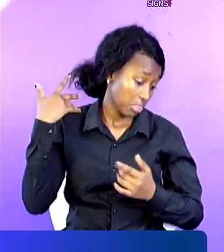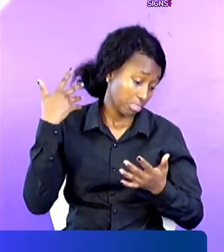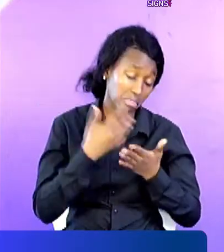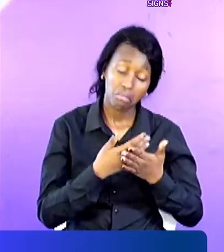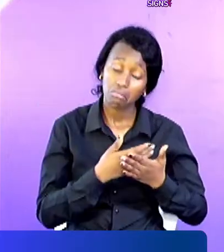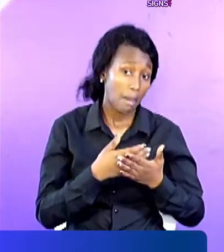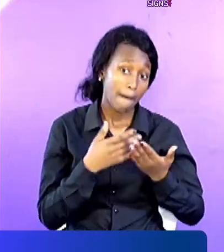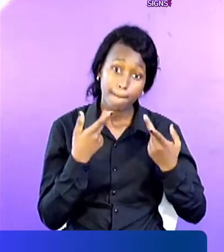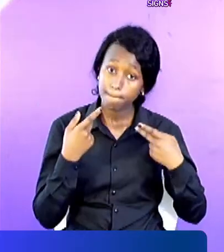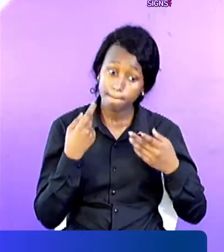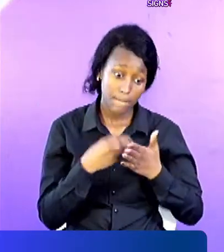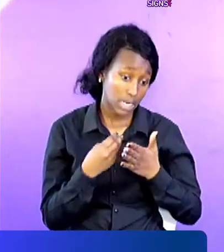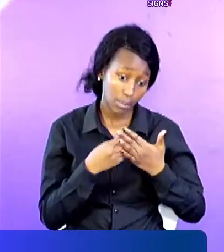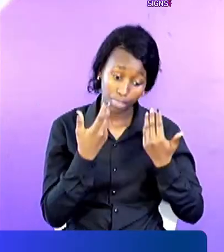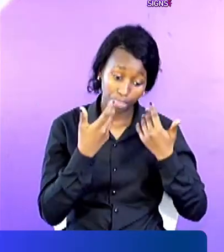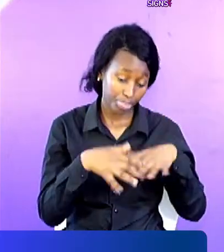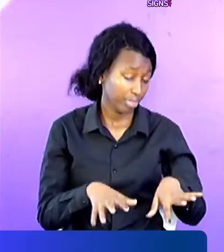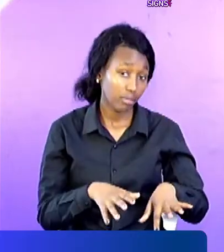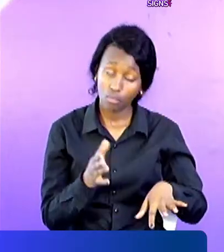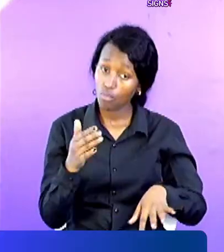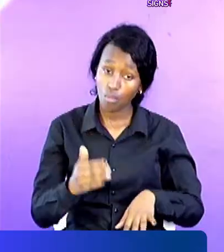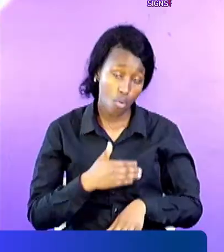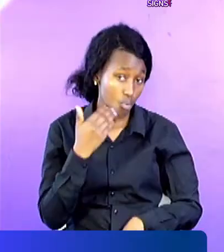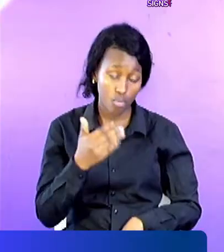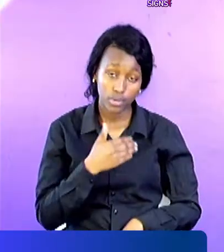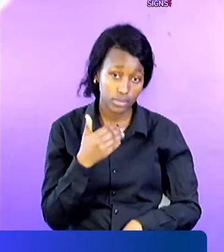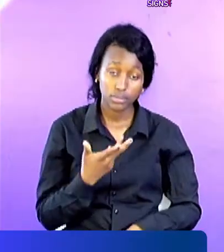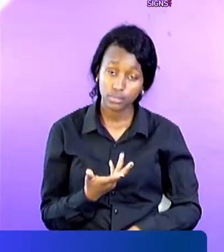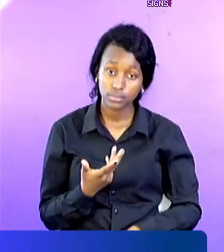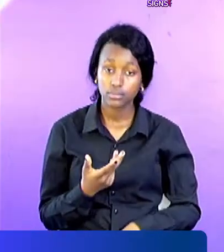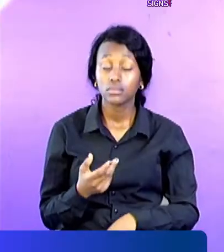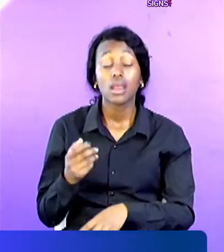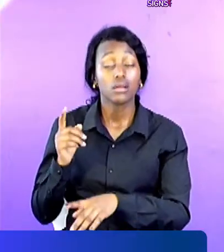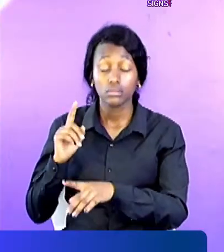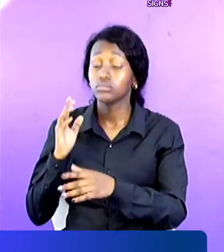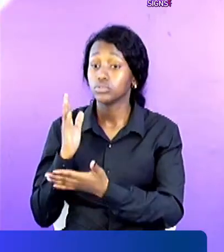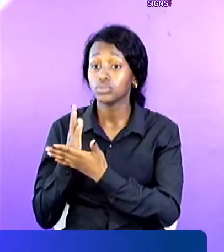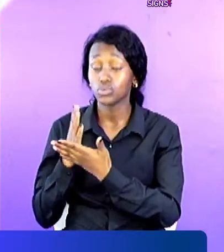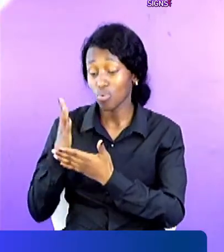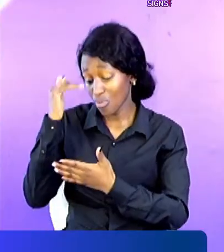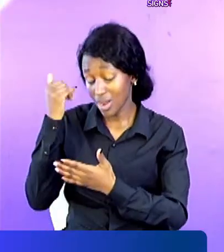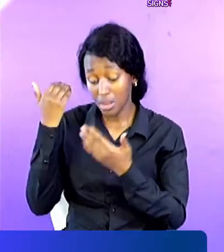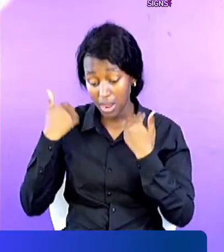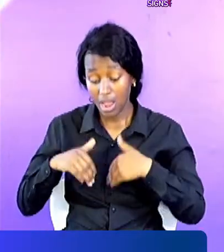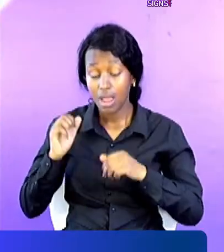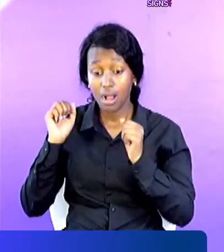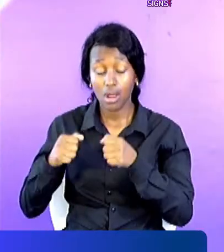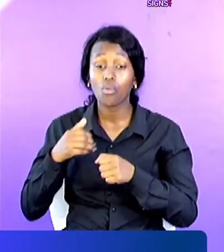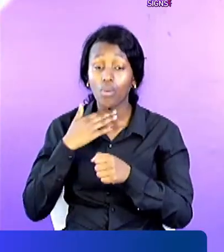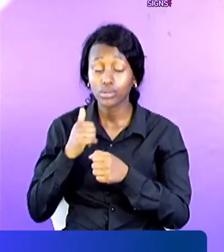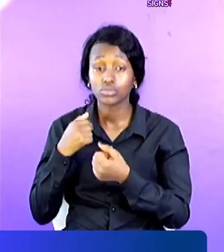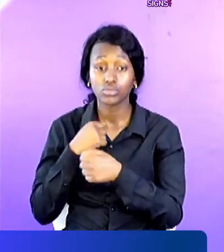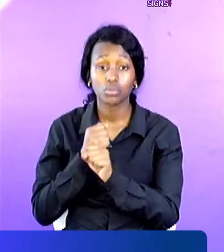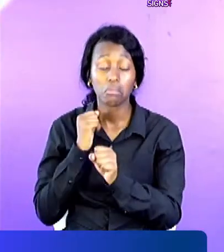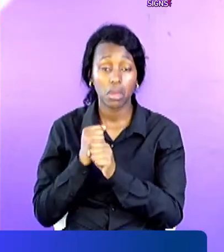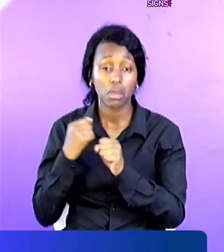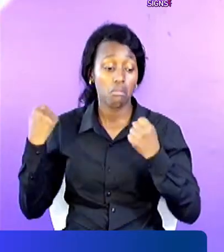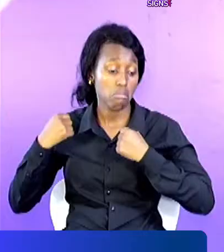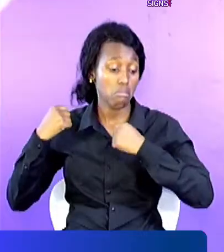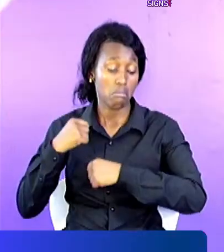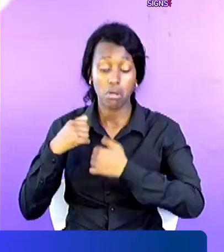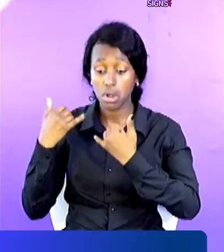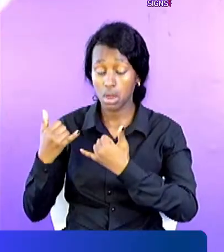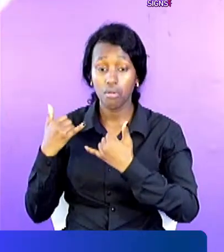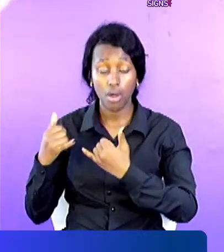of investing. Absolutely, because corporate naweza kuwa sahii inatengeneza hii koti and it's in demand, and 5 years later it's no longer in